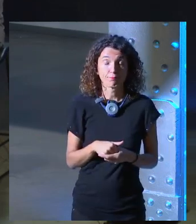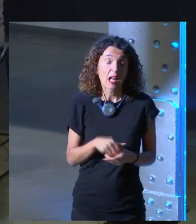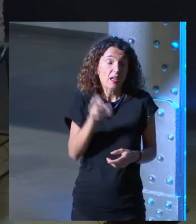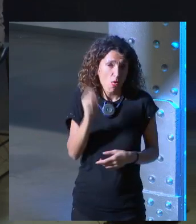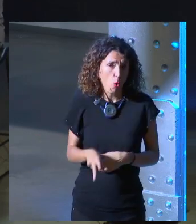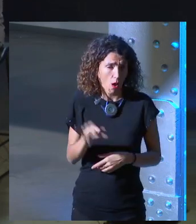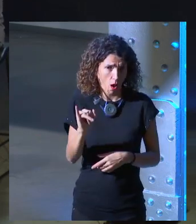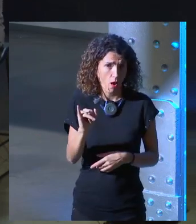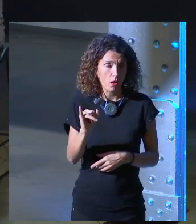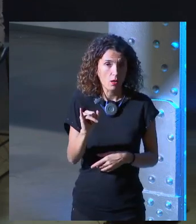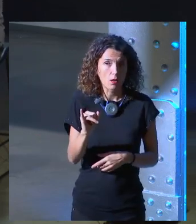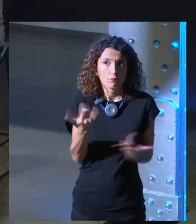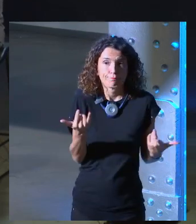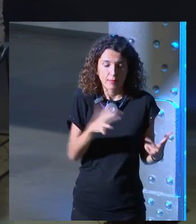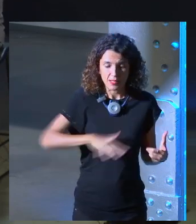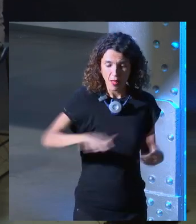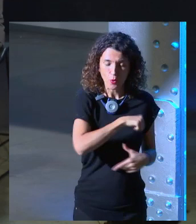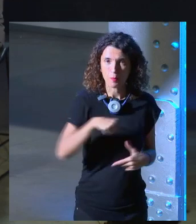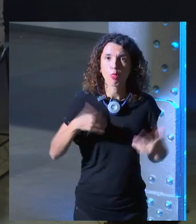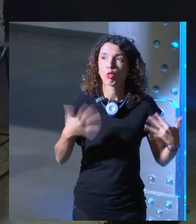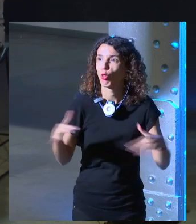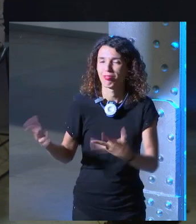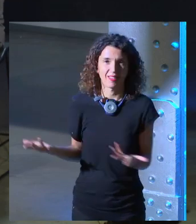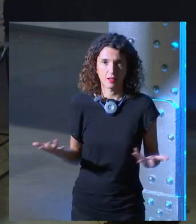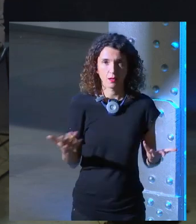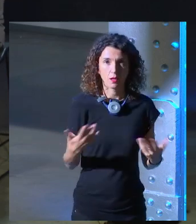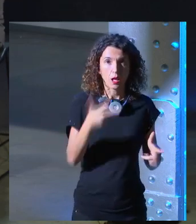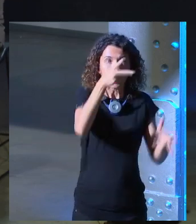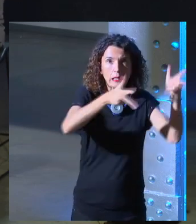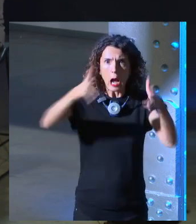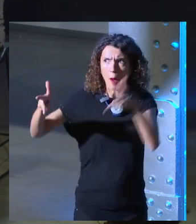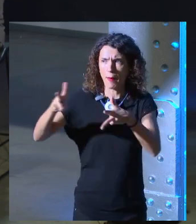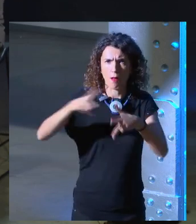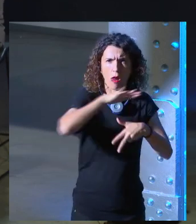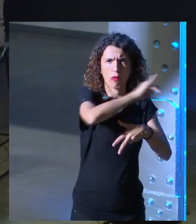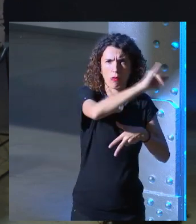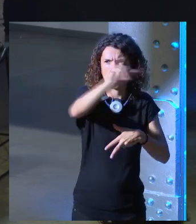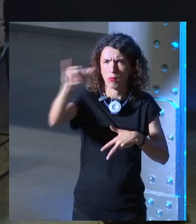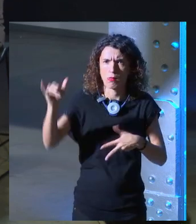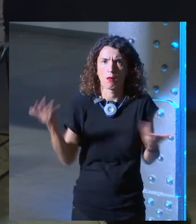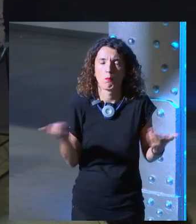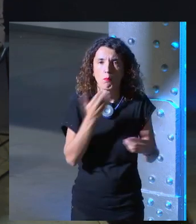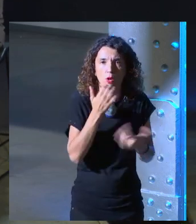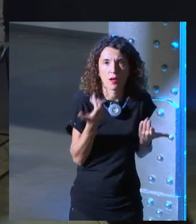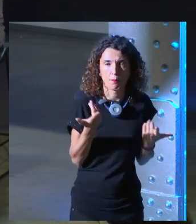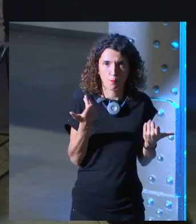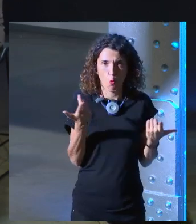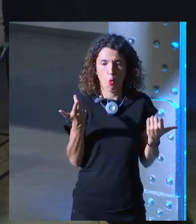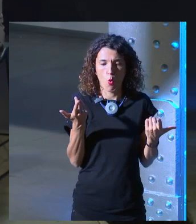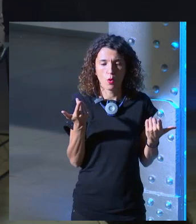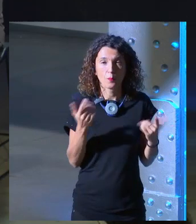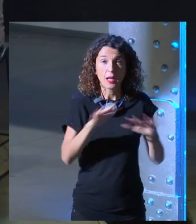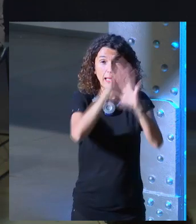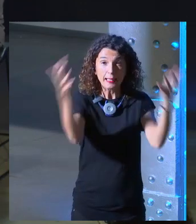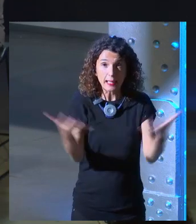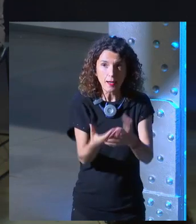private space? You know, everywhere is CCTV. Everything has got to be uploaded immediately from your phone onto